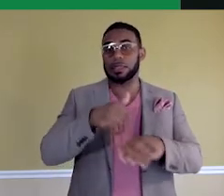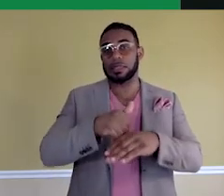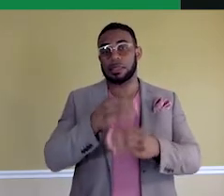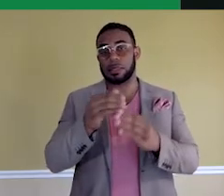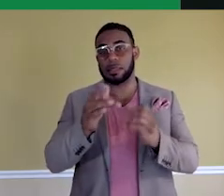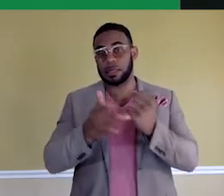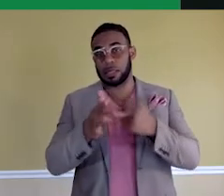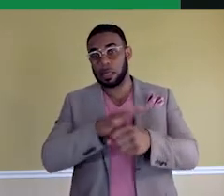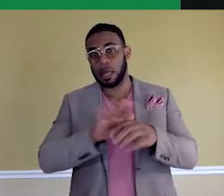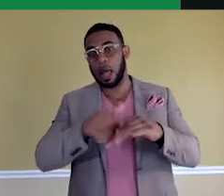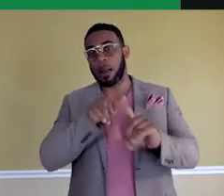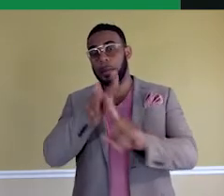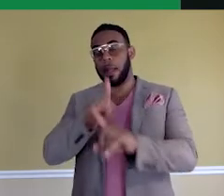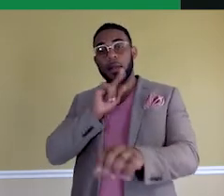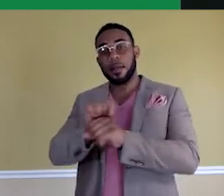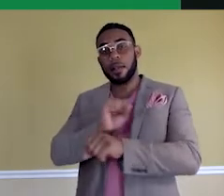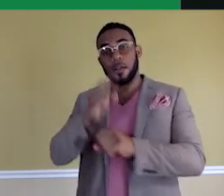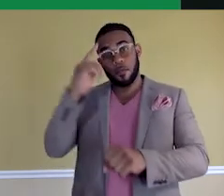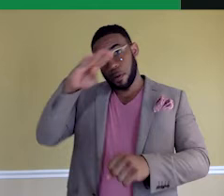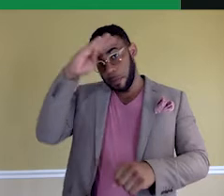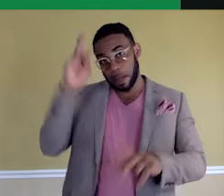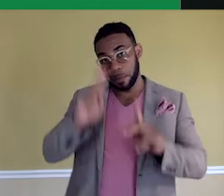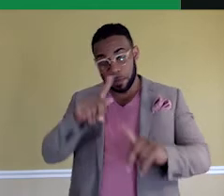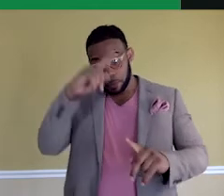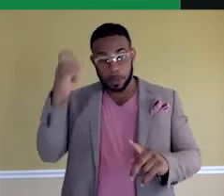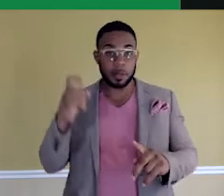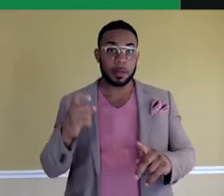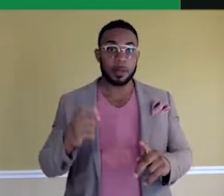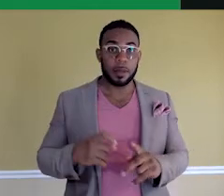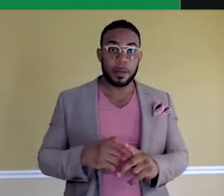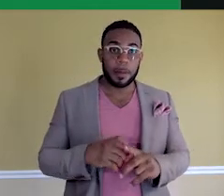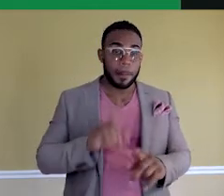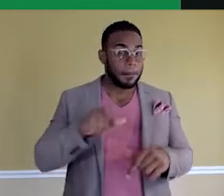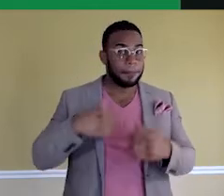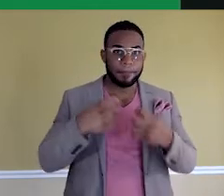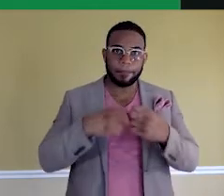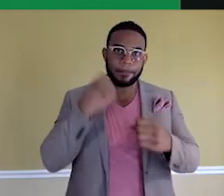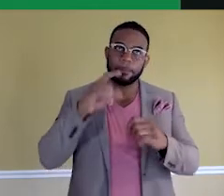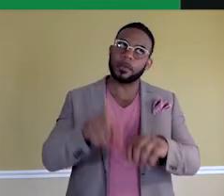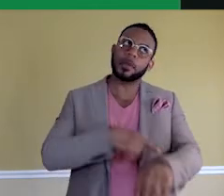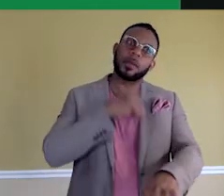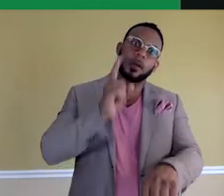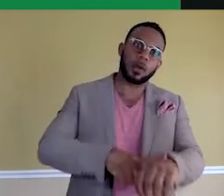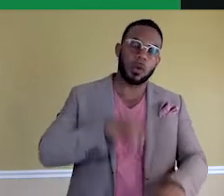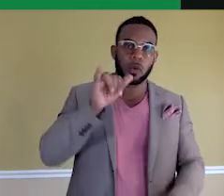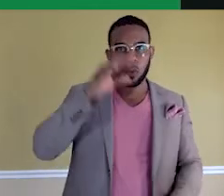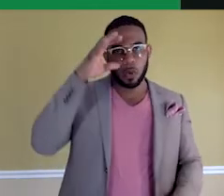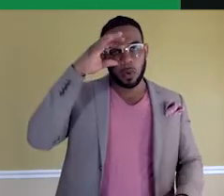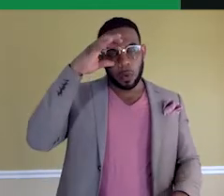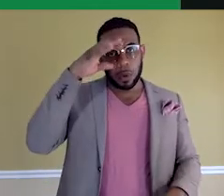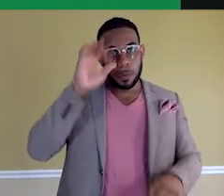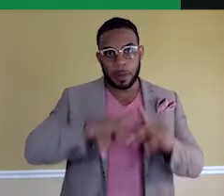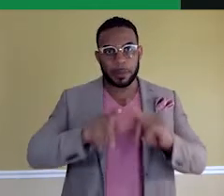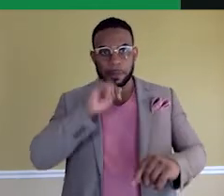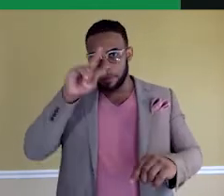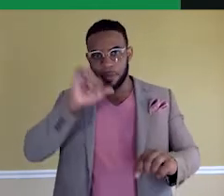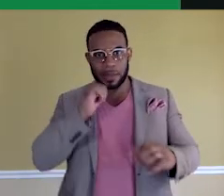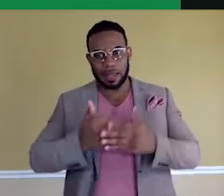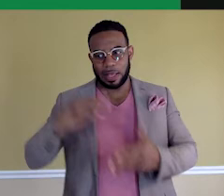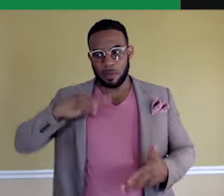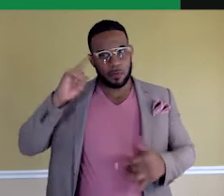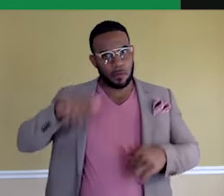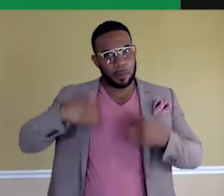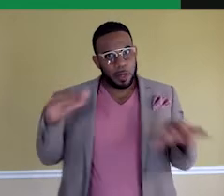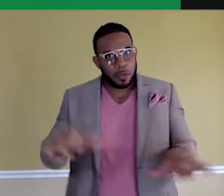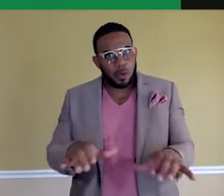how to apply them, particularly for Black people, because it has been a problem for a very long time. Black people have not gotten credit for what they've